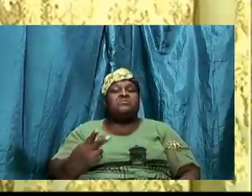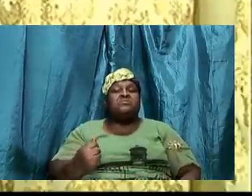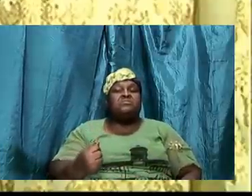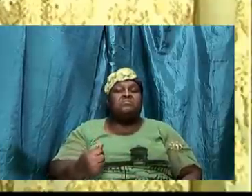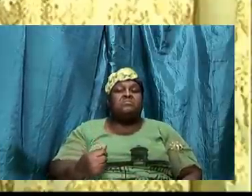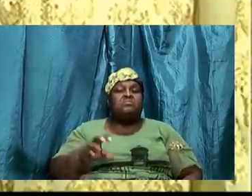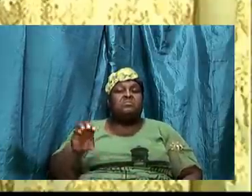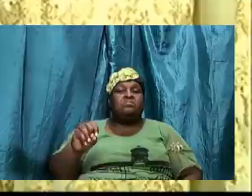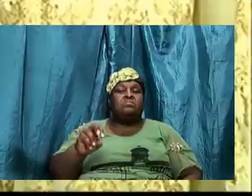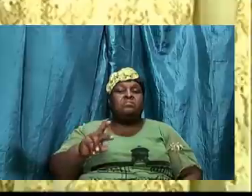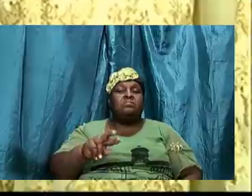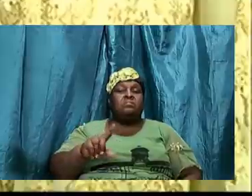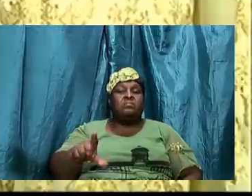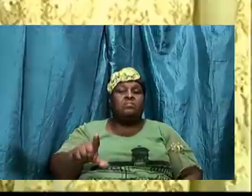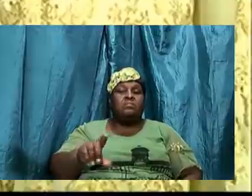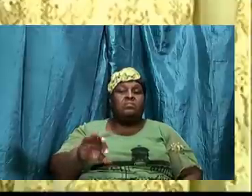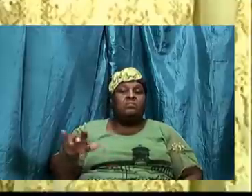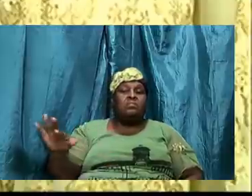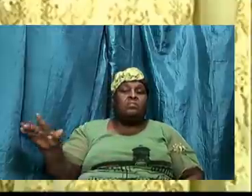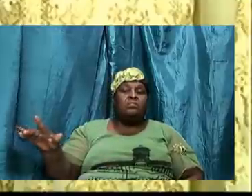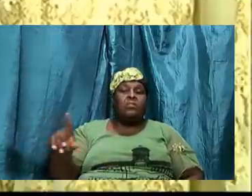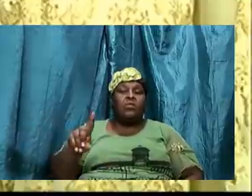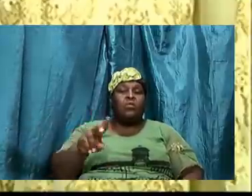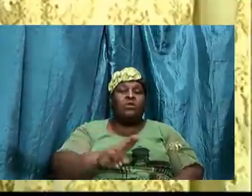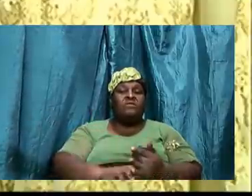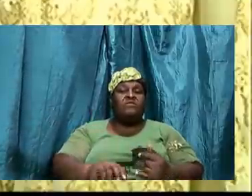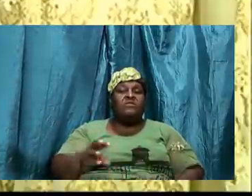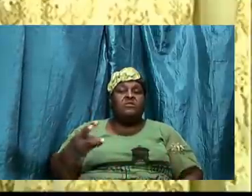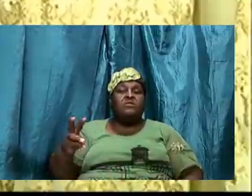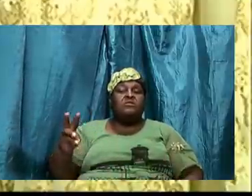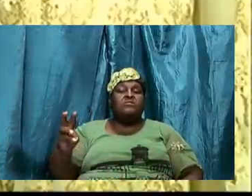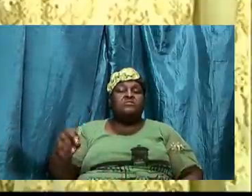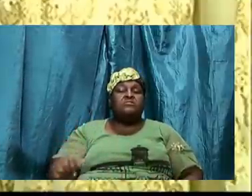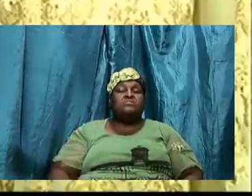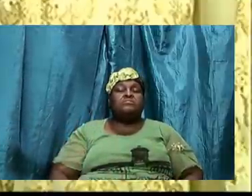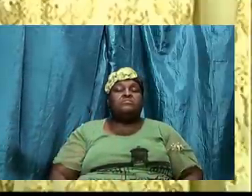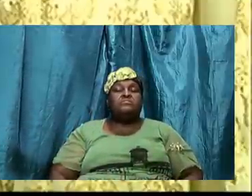12. Colossians 1. Verses